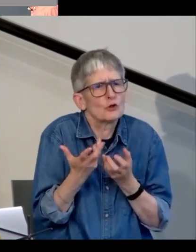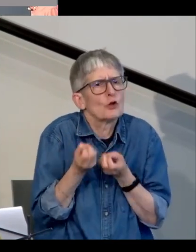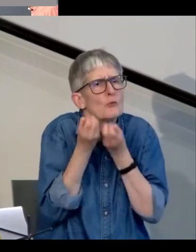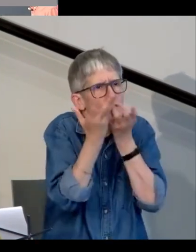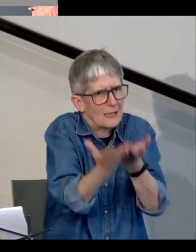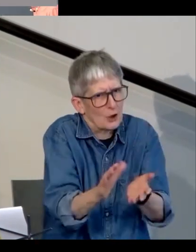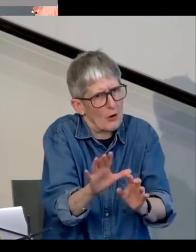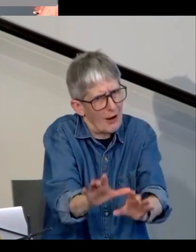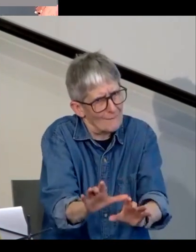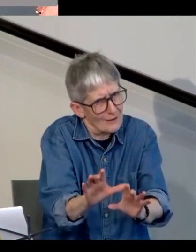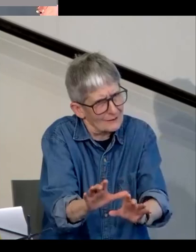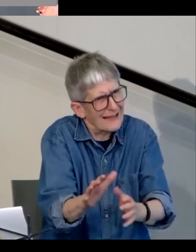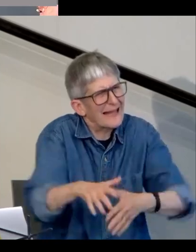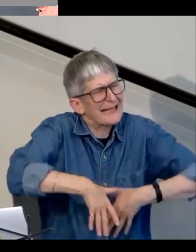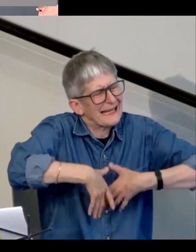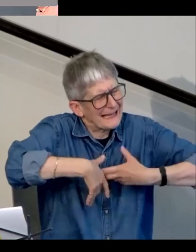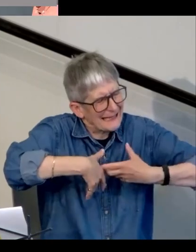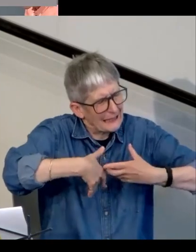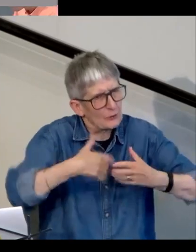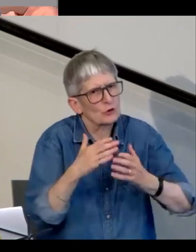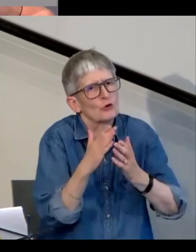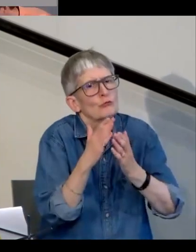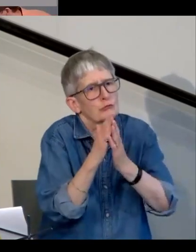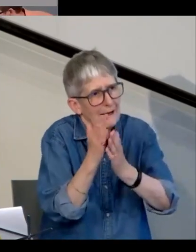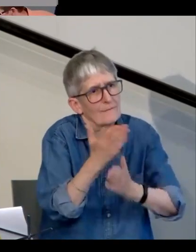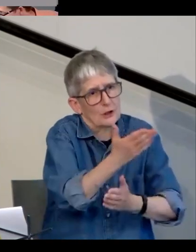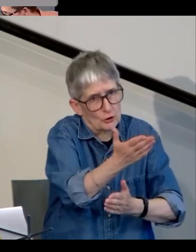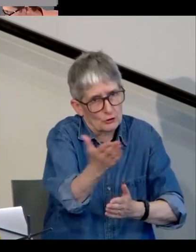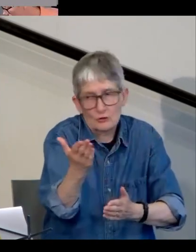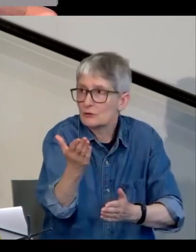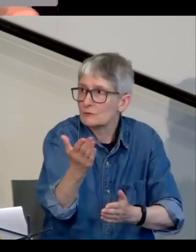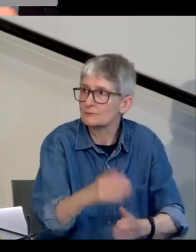you and healing. So I'd love to pray for you, if that's you.